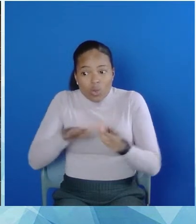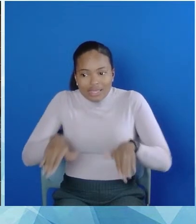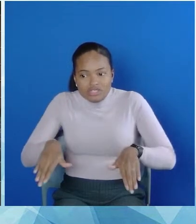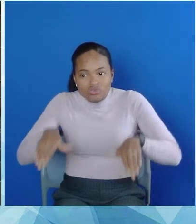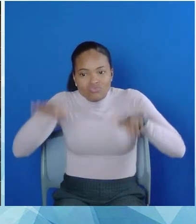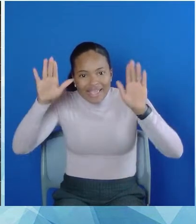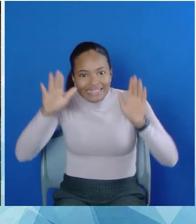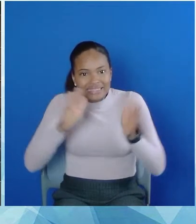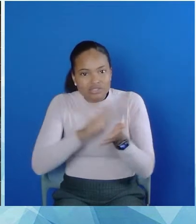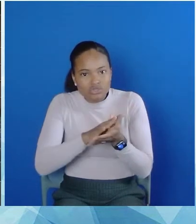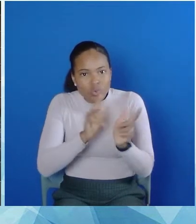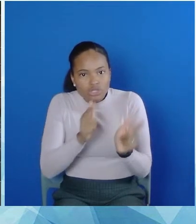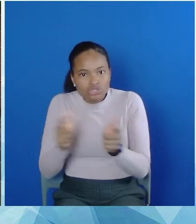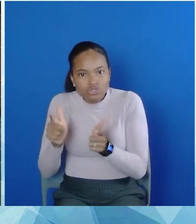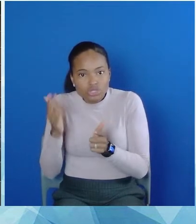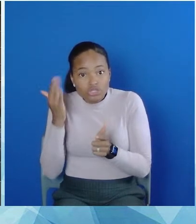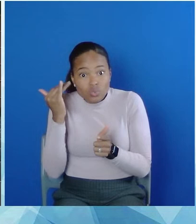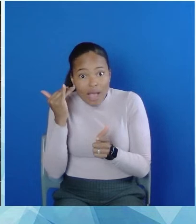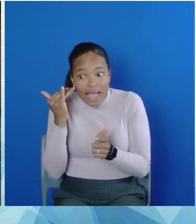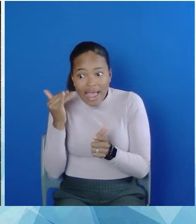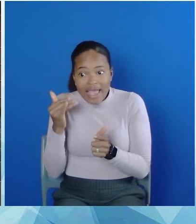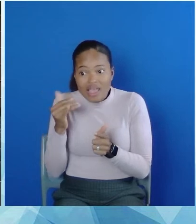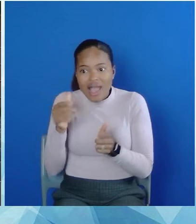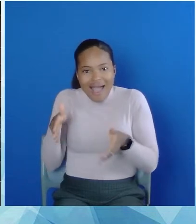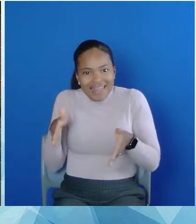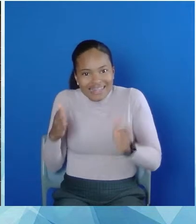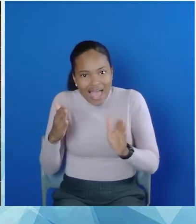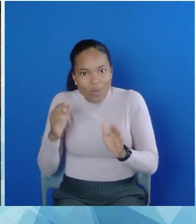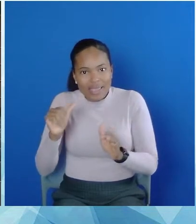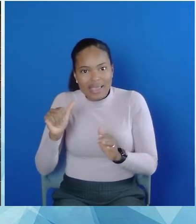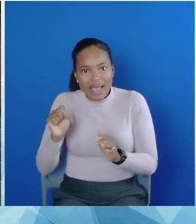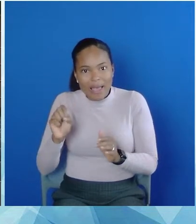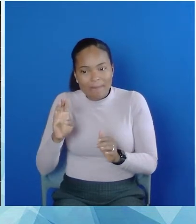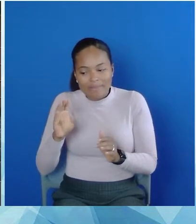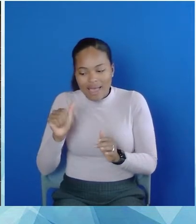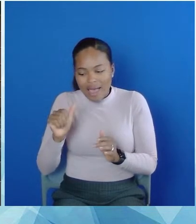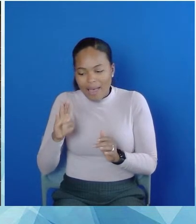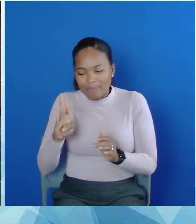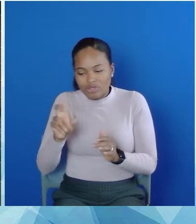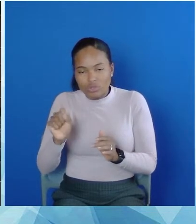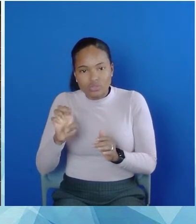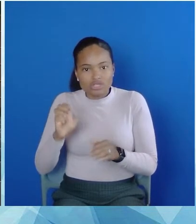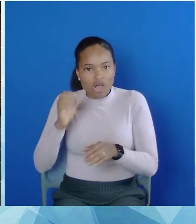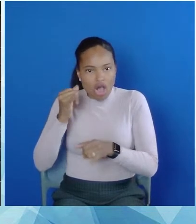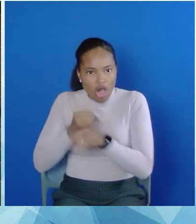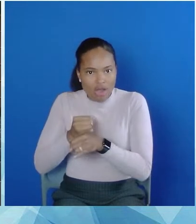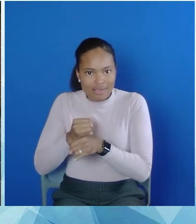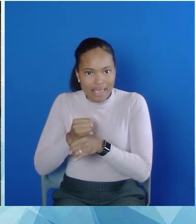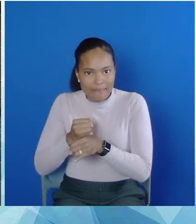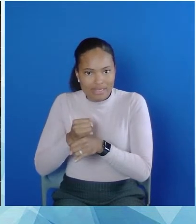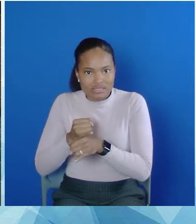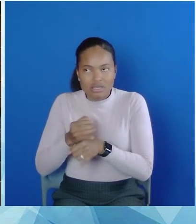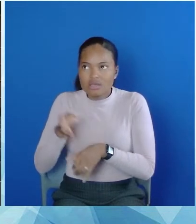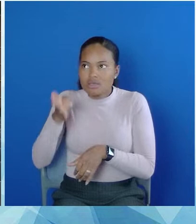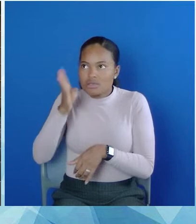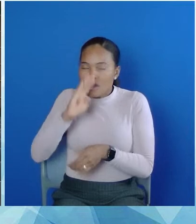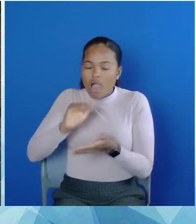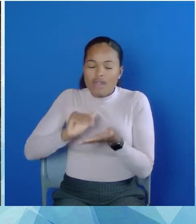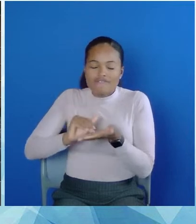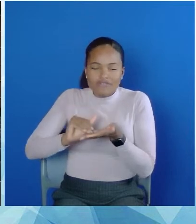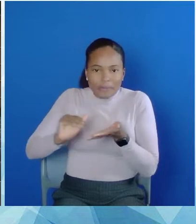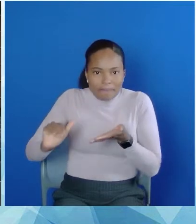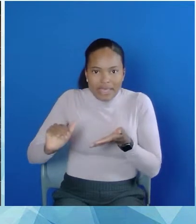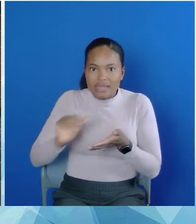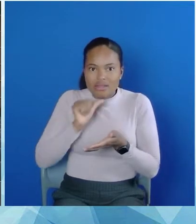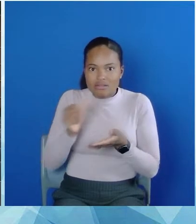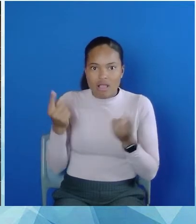on campus. God forbid any of these kids ever feel the need to take such an action because this campus allows abuse